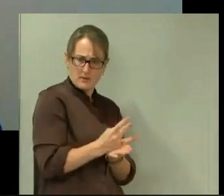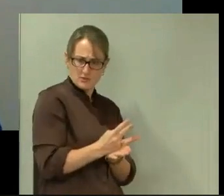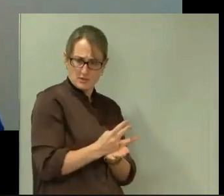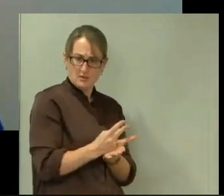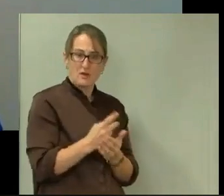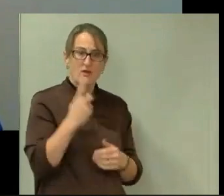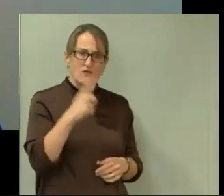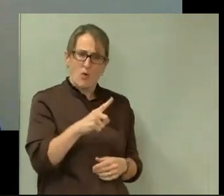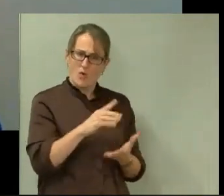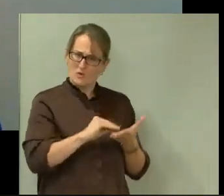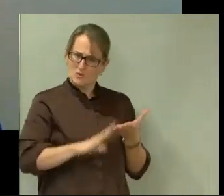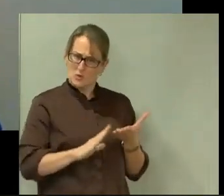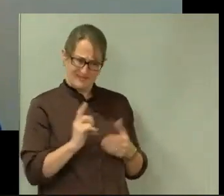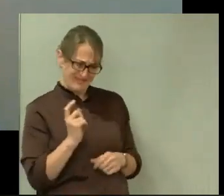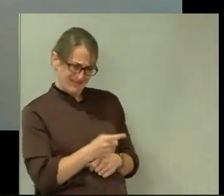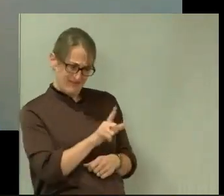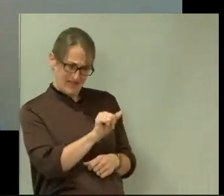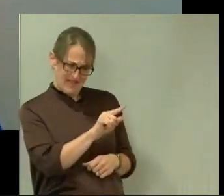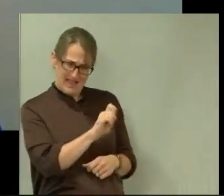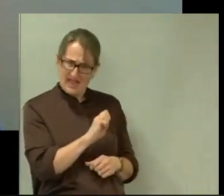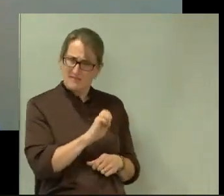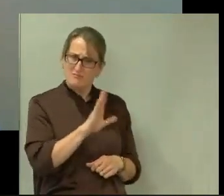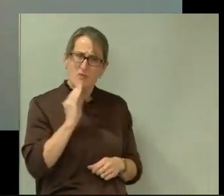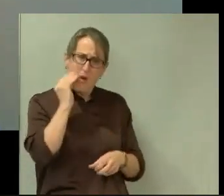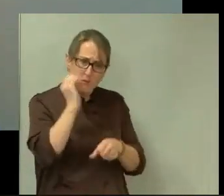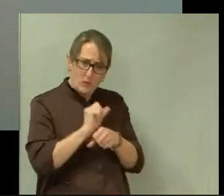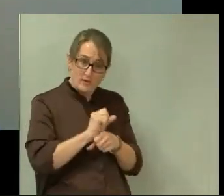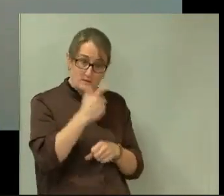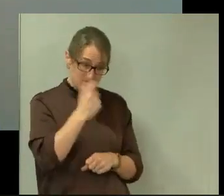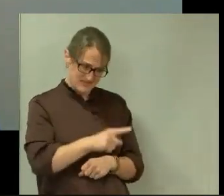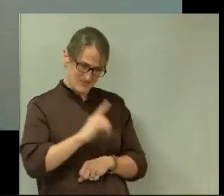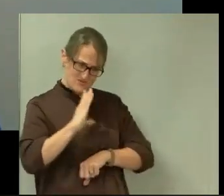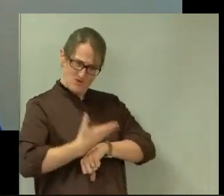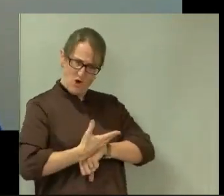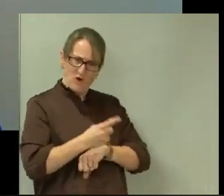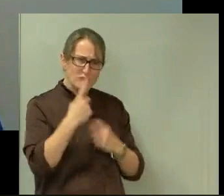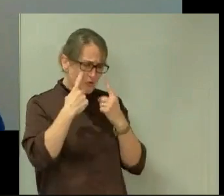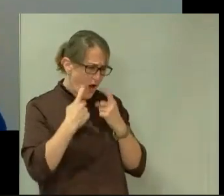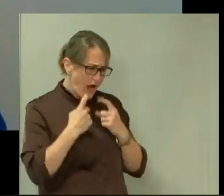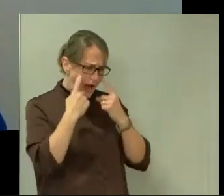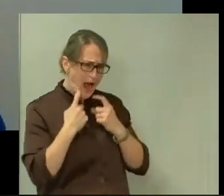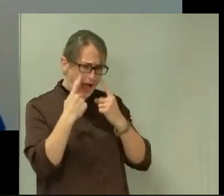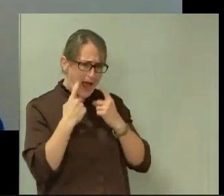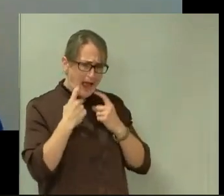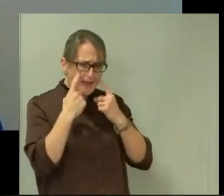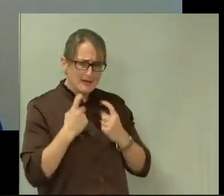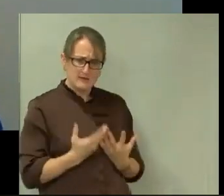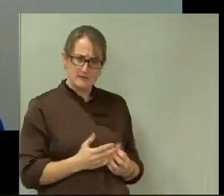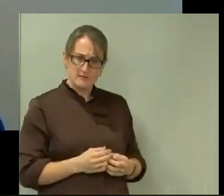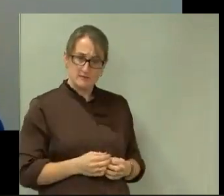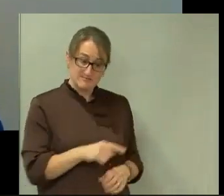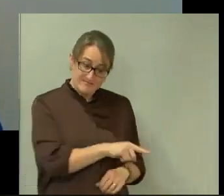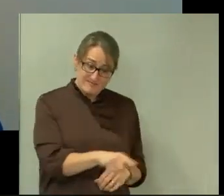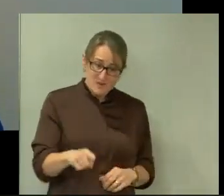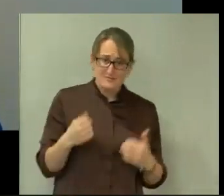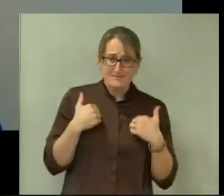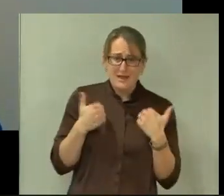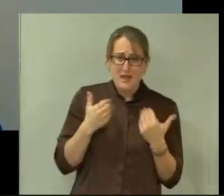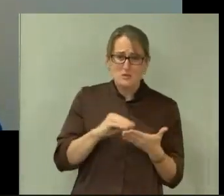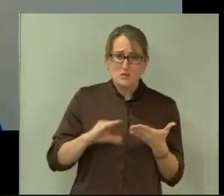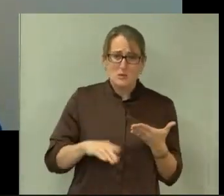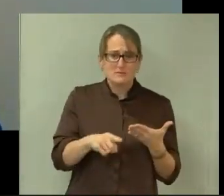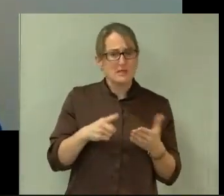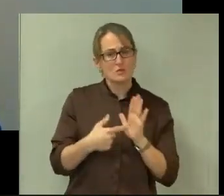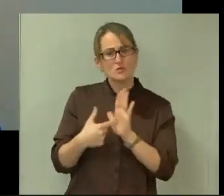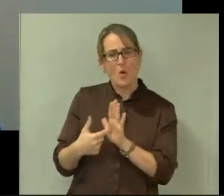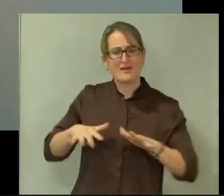in work late because her daughter, her 5-year-old, was crying. Our young ones are exhibiting anxiety, and